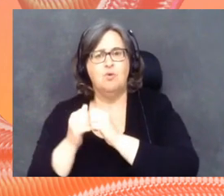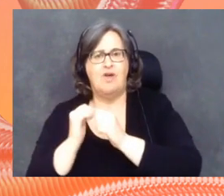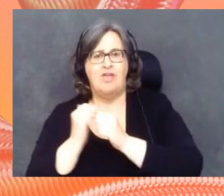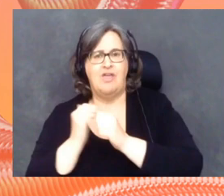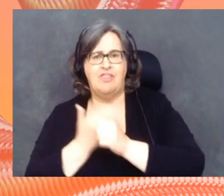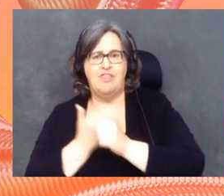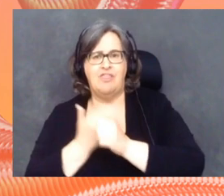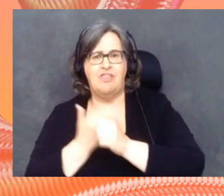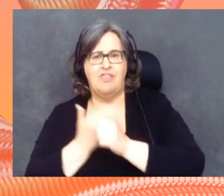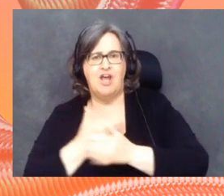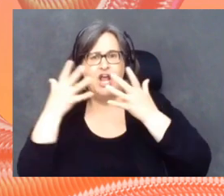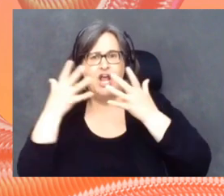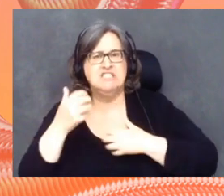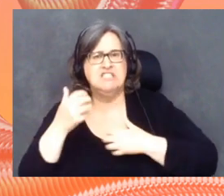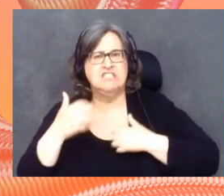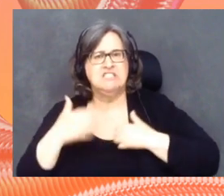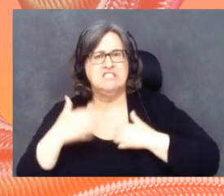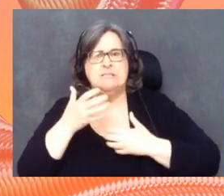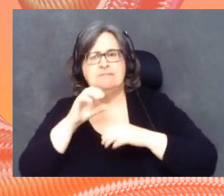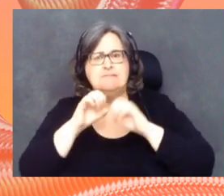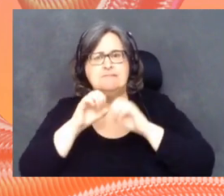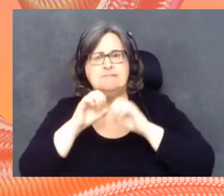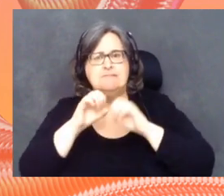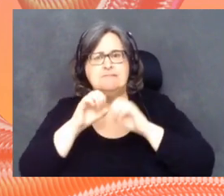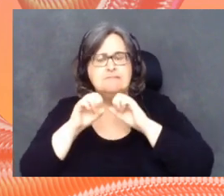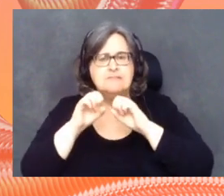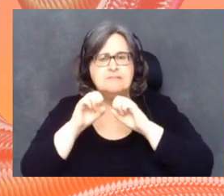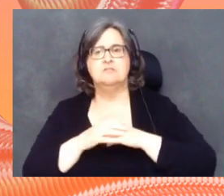aggression. Mm-hmm.